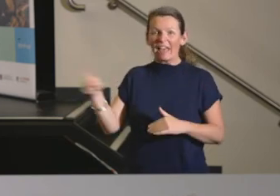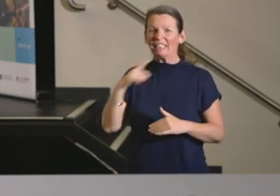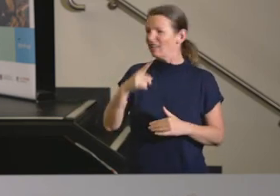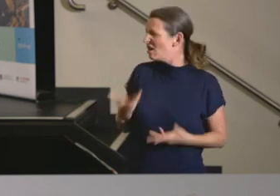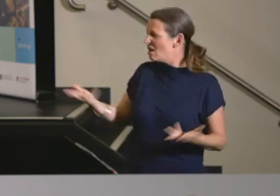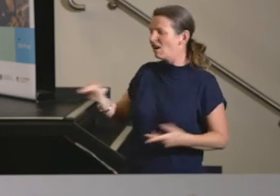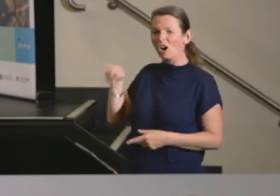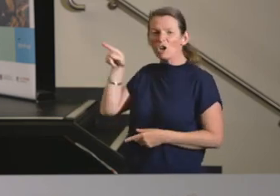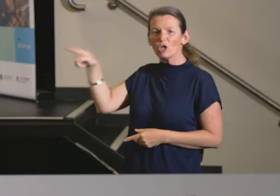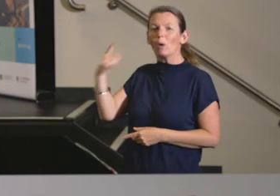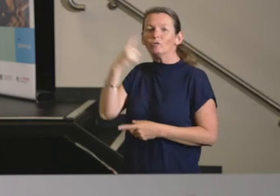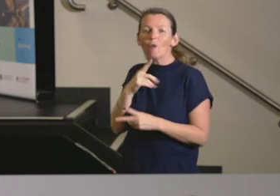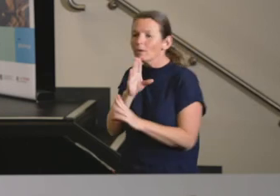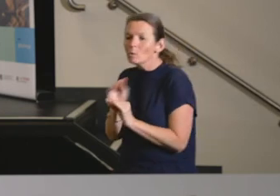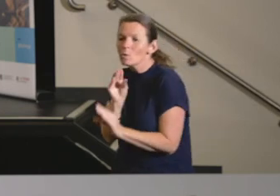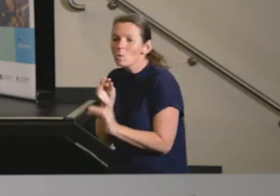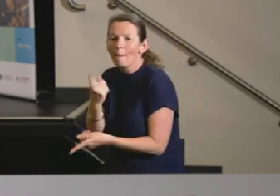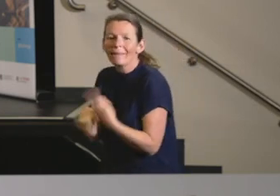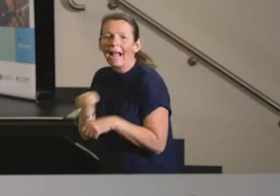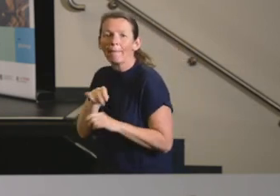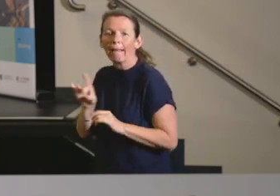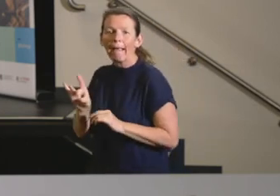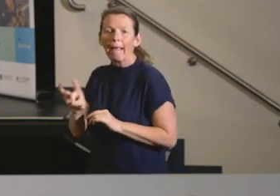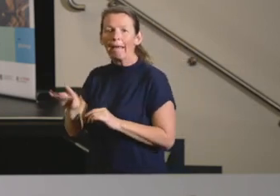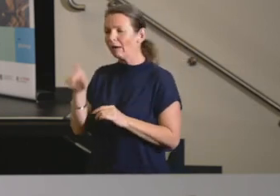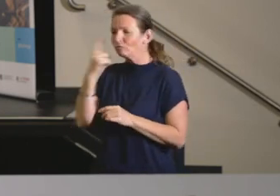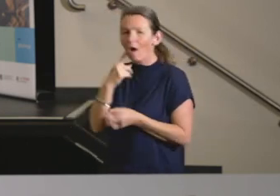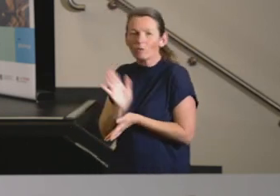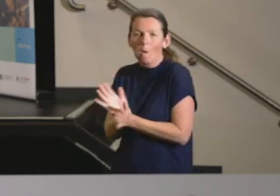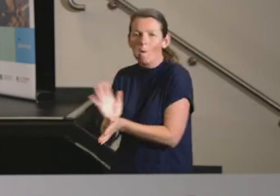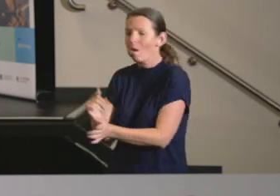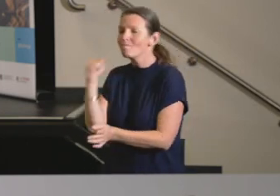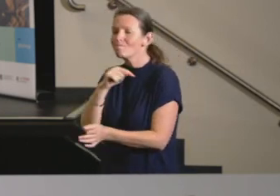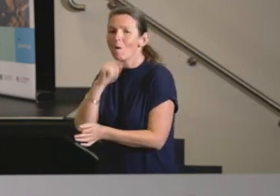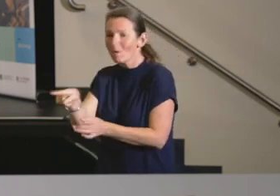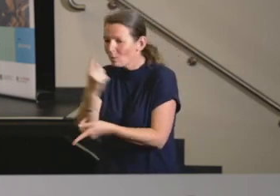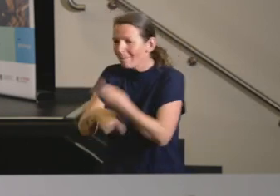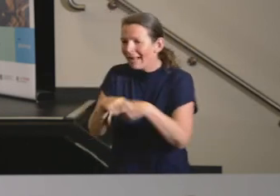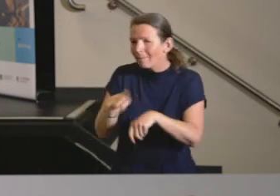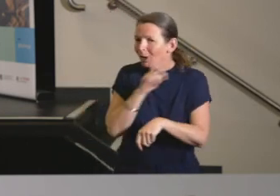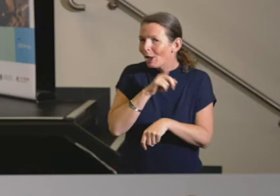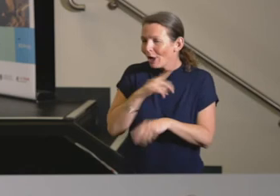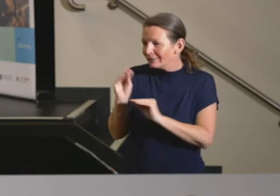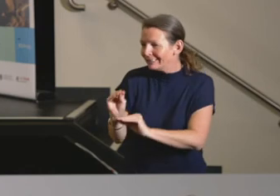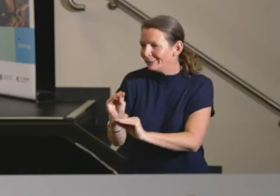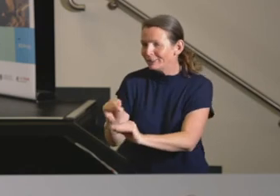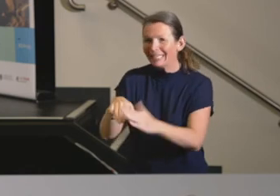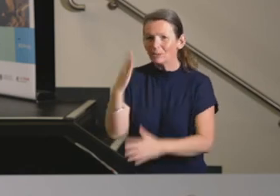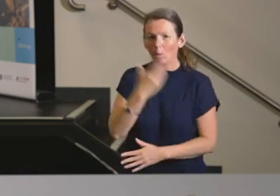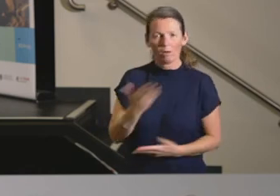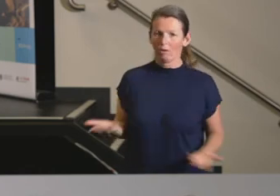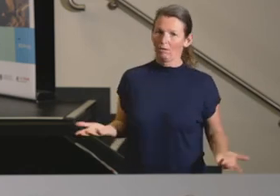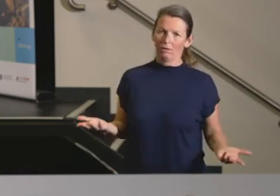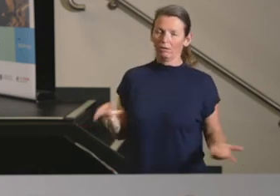us of being gender whisperers and seeking to convert boys into girls in school. So I mean, again, just to briefly to say,